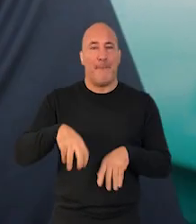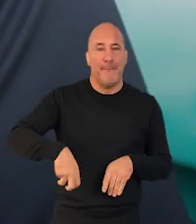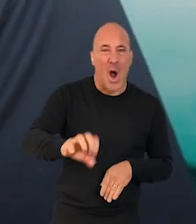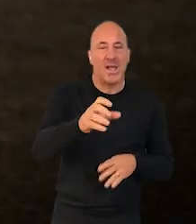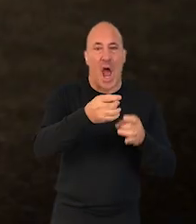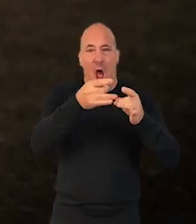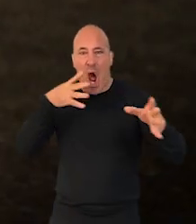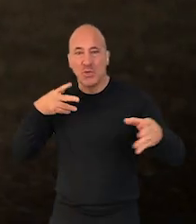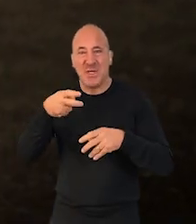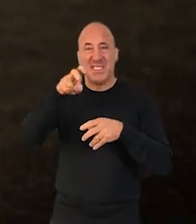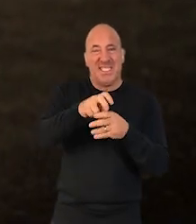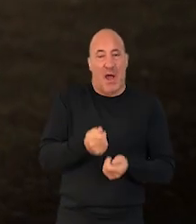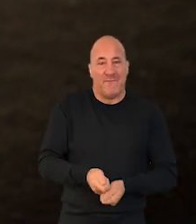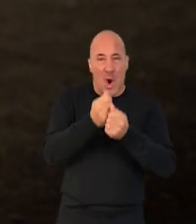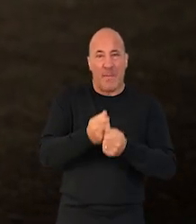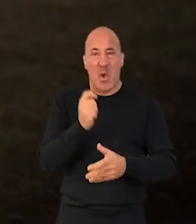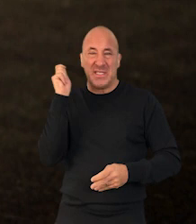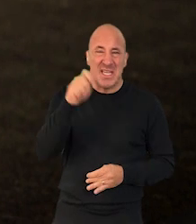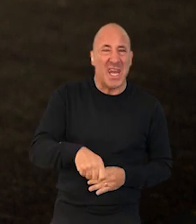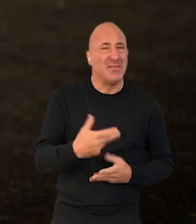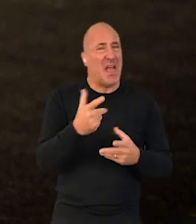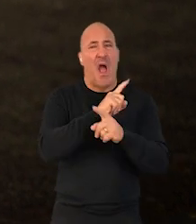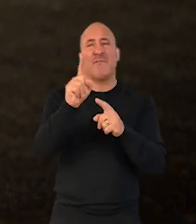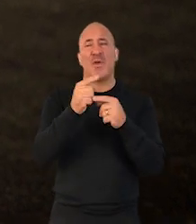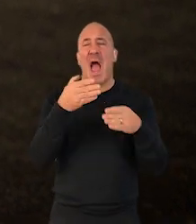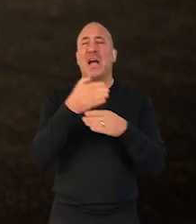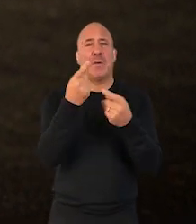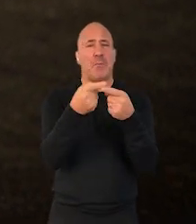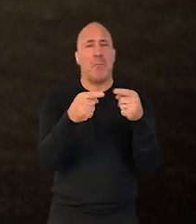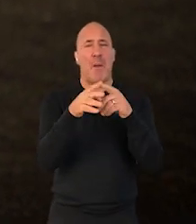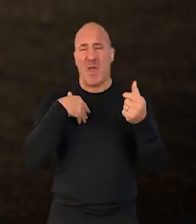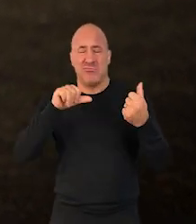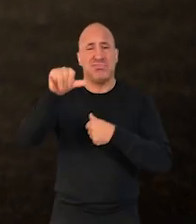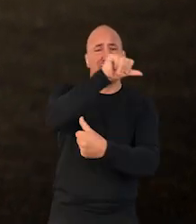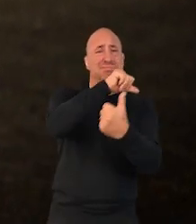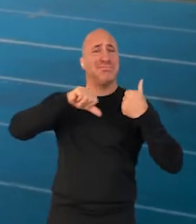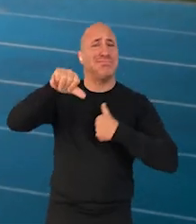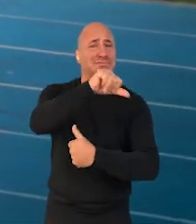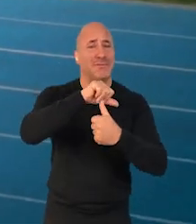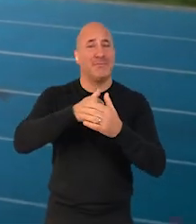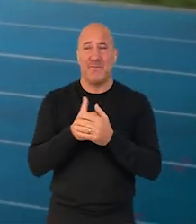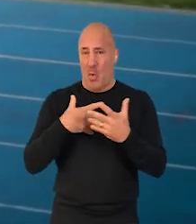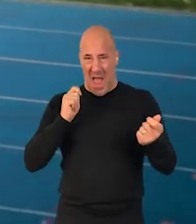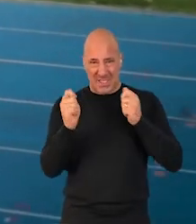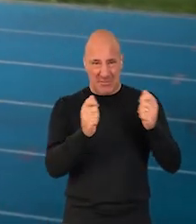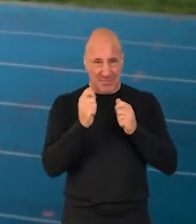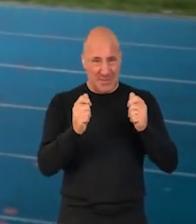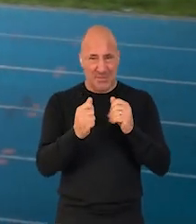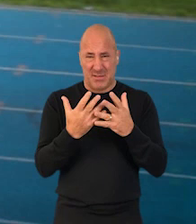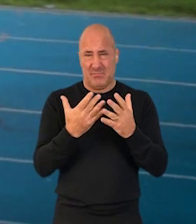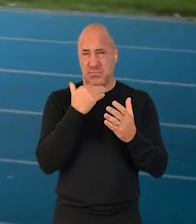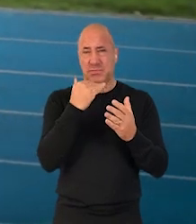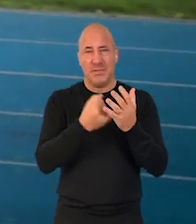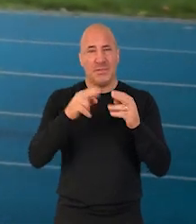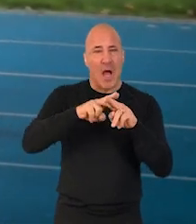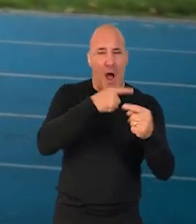bocce, archery, sit-down volleyball, tennis. We do a different activity every week and then rotate them around. Everything is adapted, so we have lots of staff